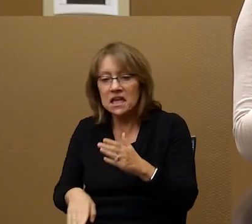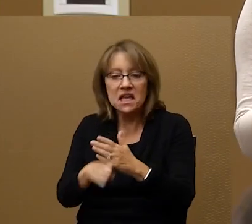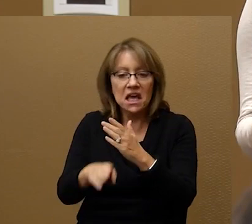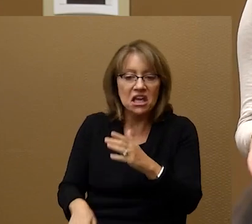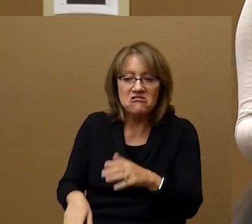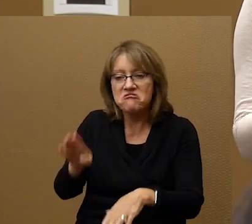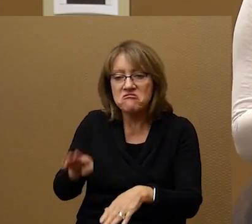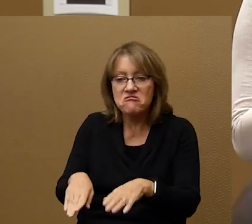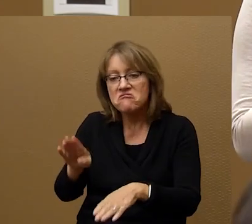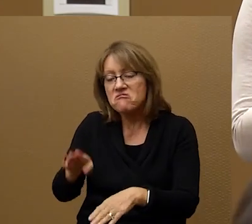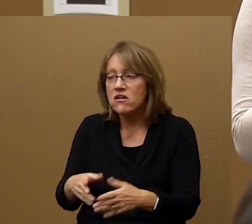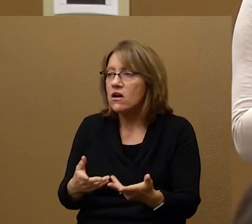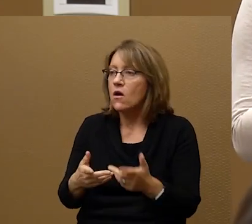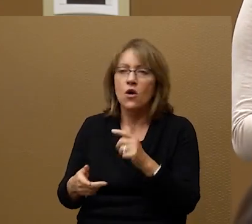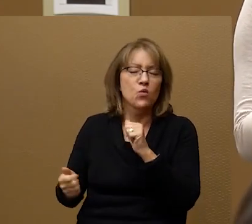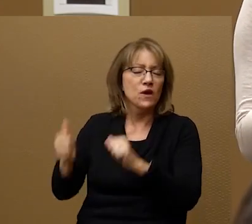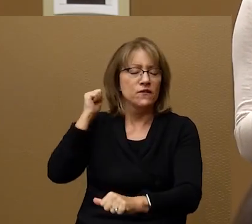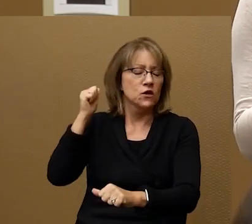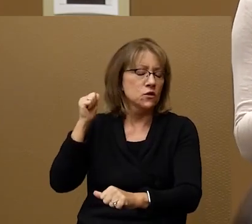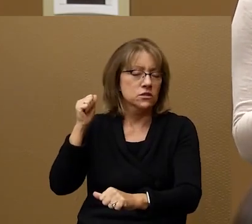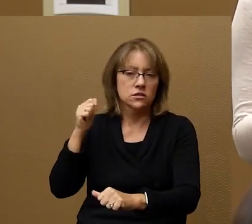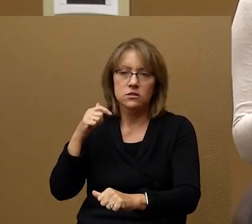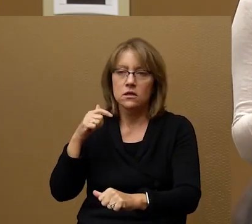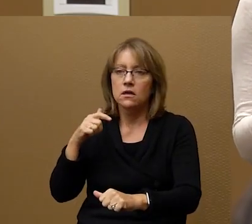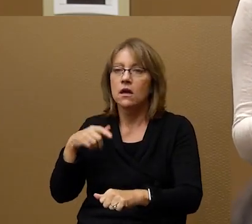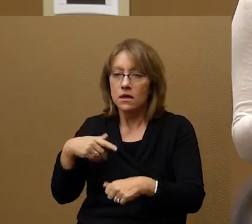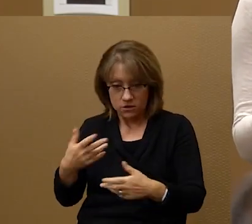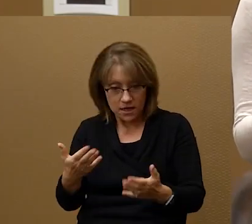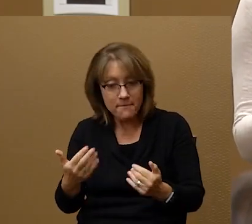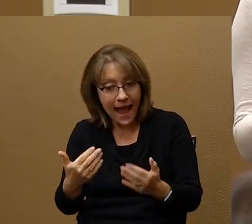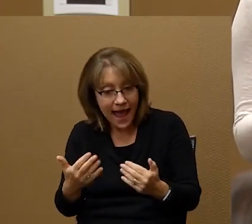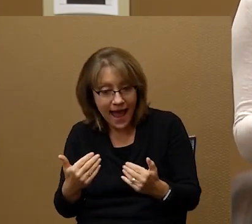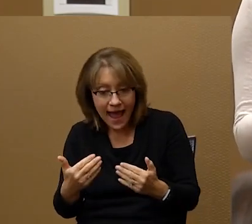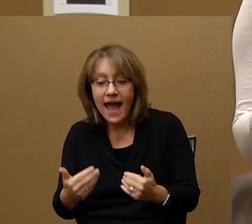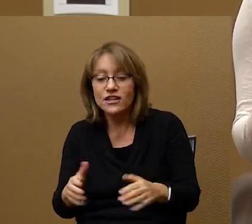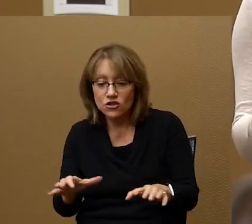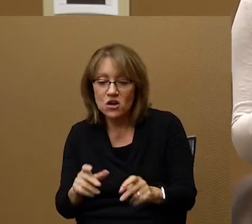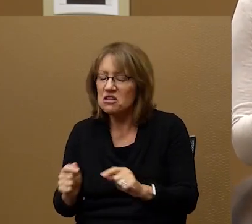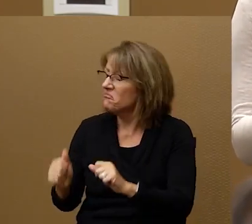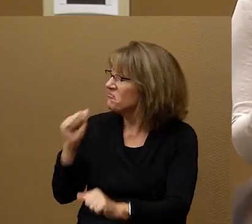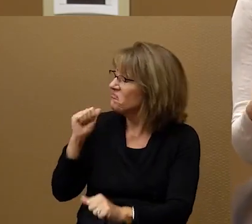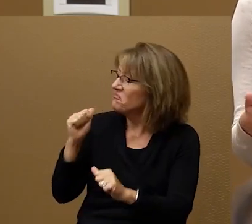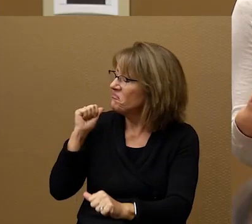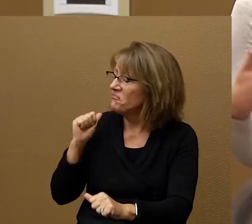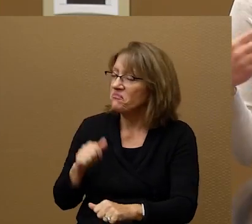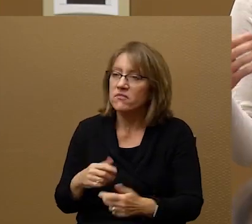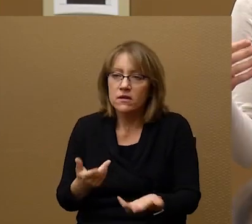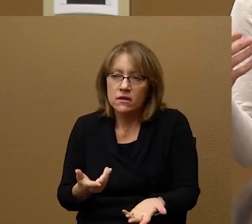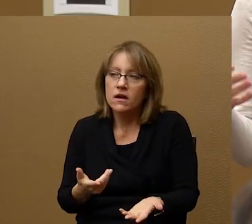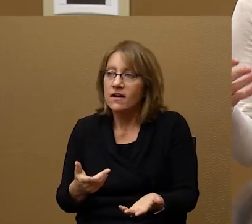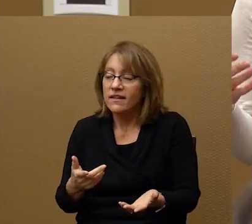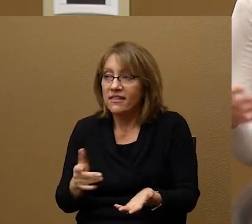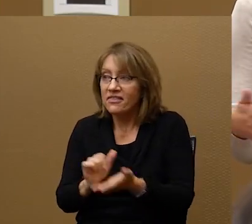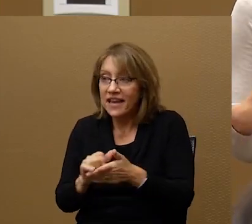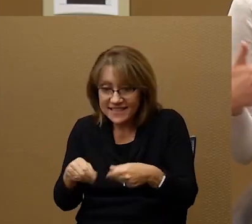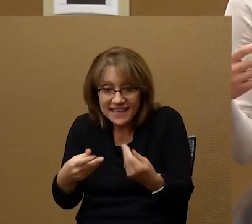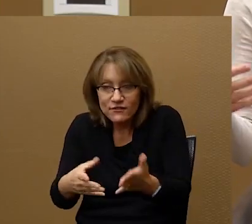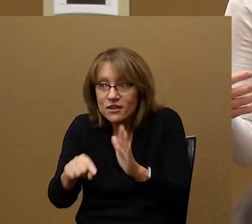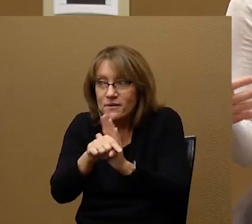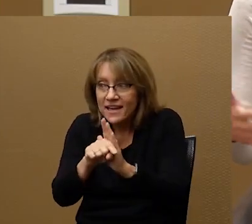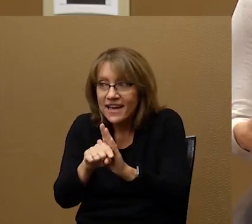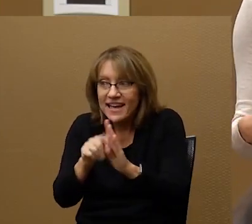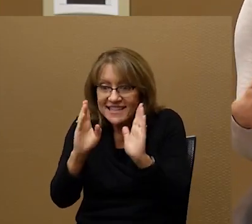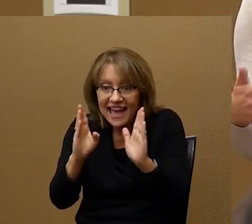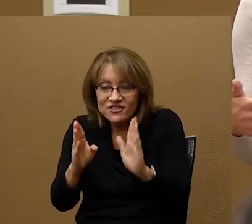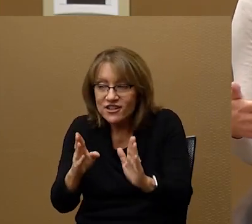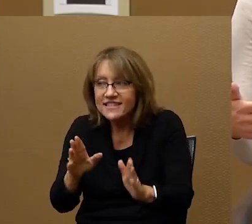what you want because now you're giving them attention and you're saying, okay, Sally, come on, and they still don't do it. You're giving them attention by